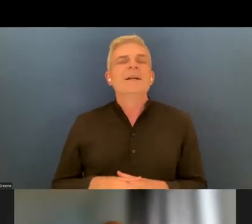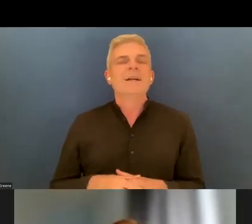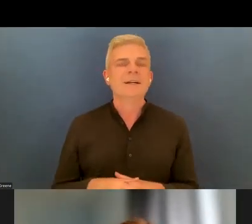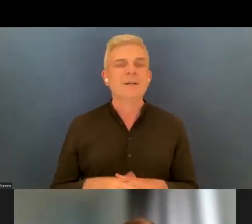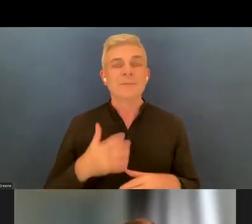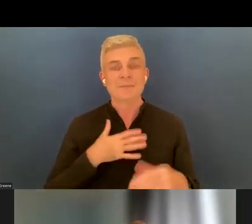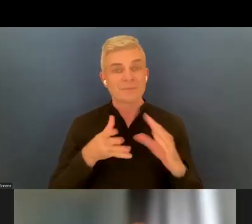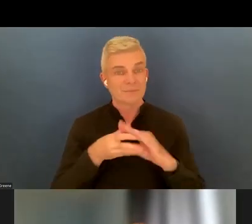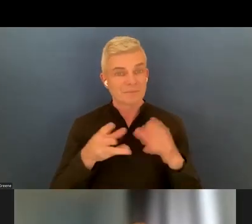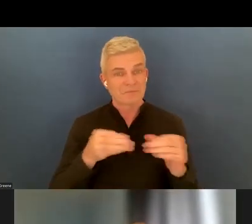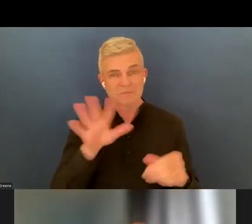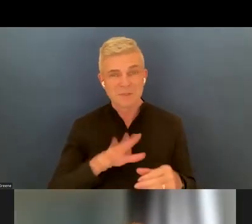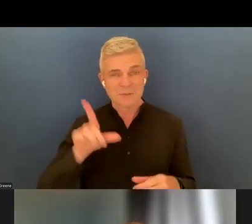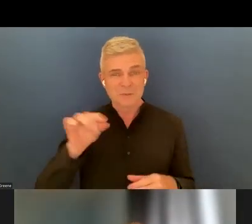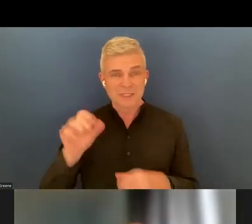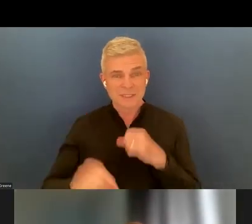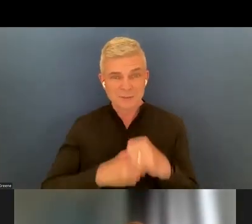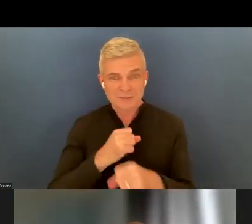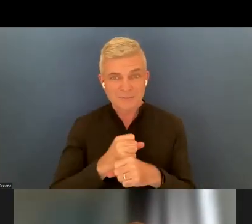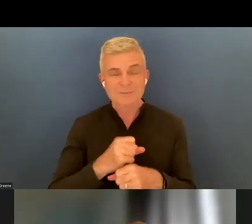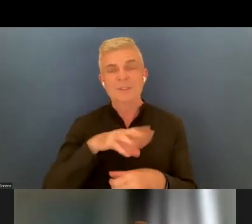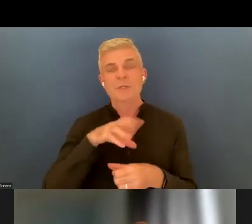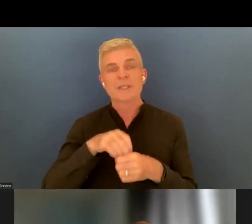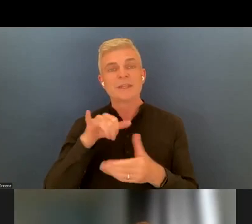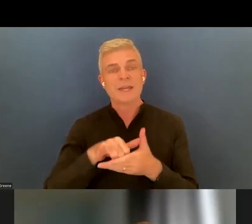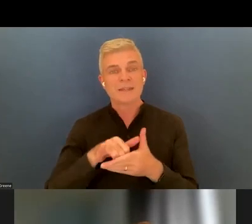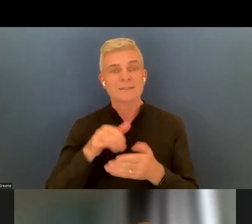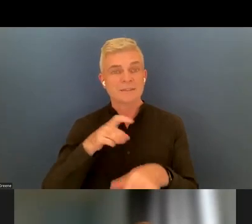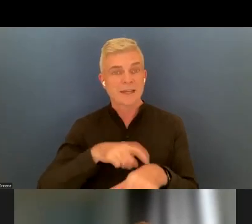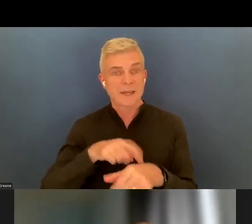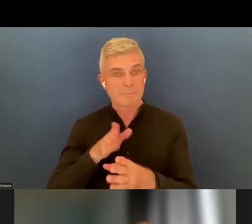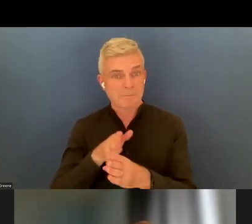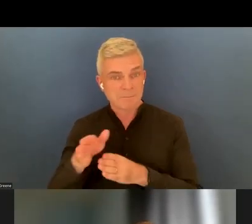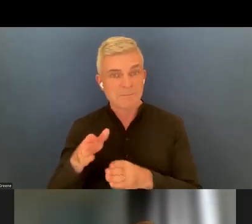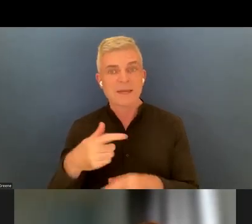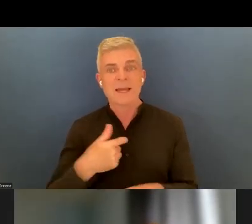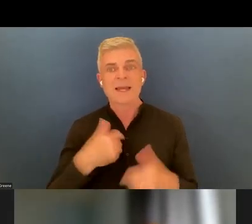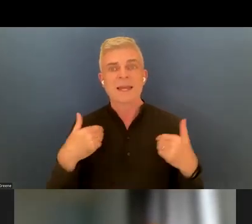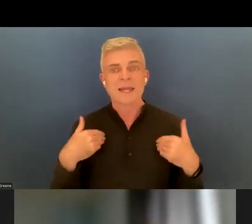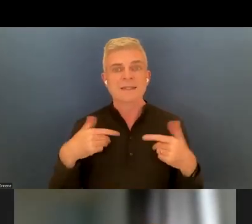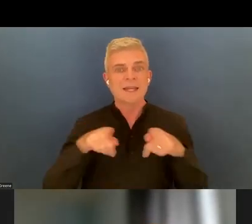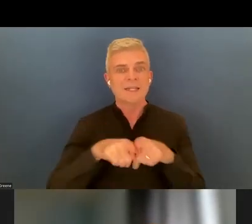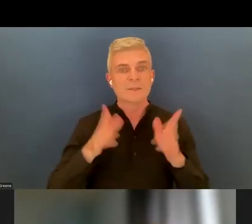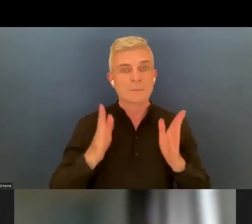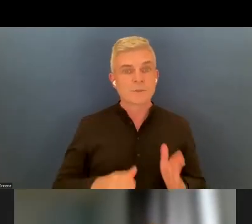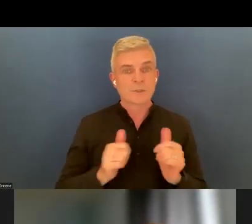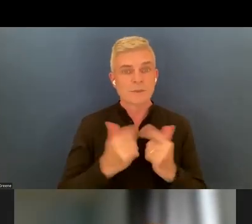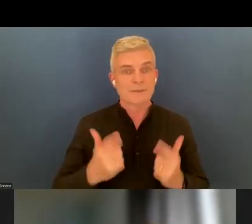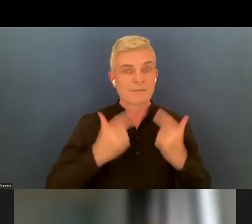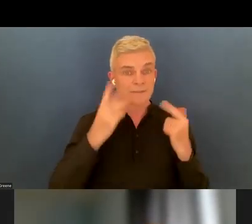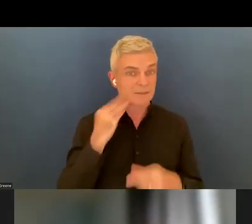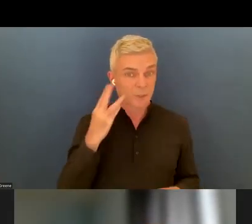about 20 years. And within that course of time, as a person with lived experience, I had